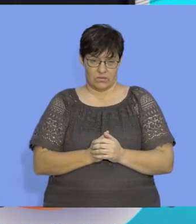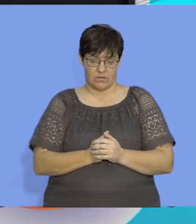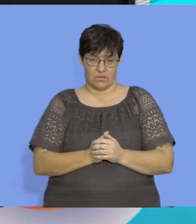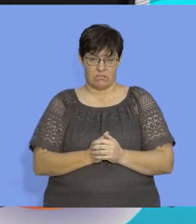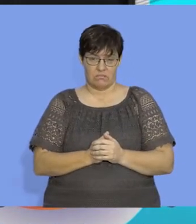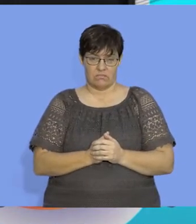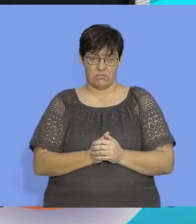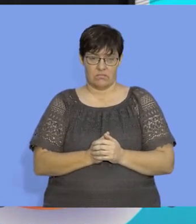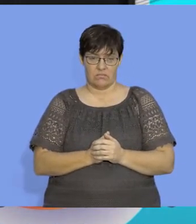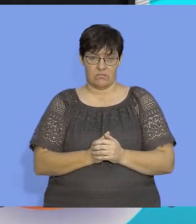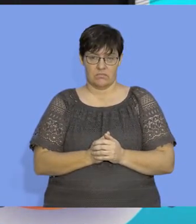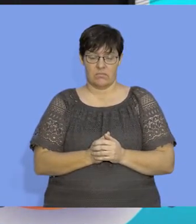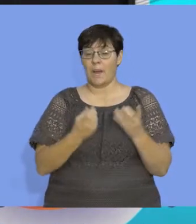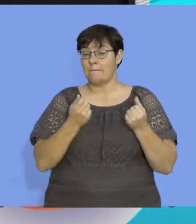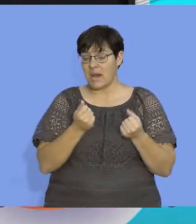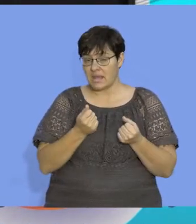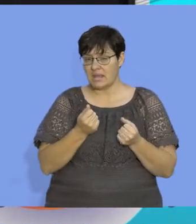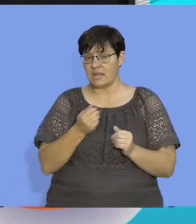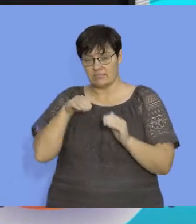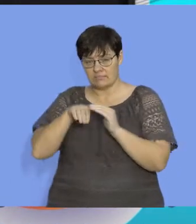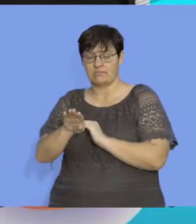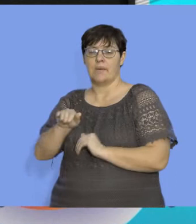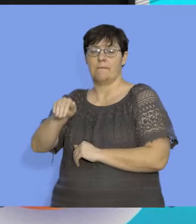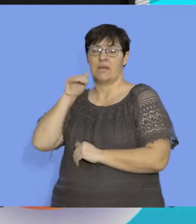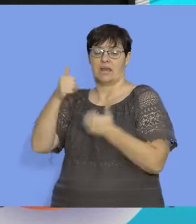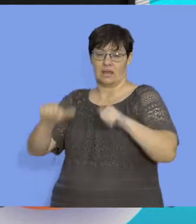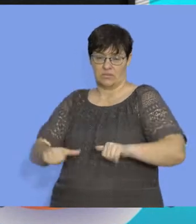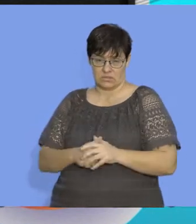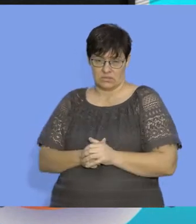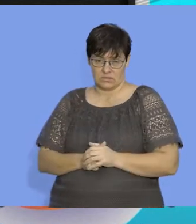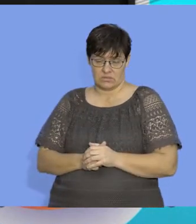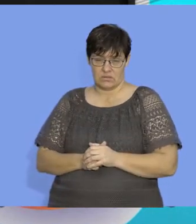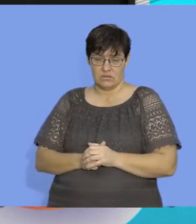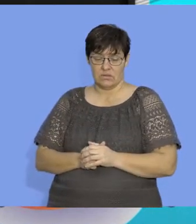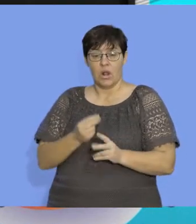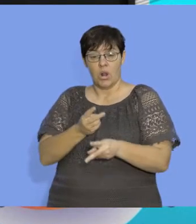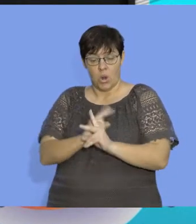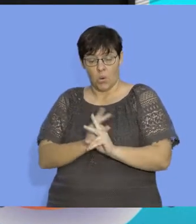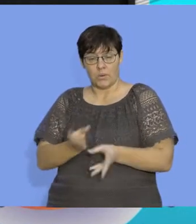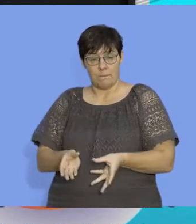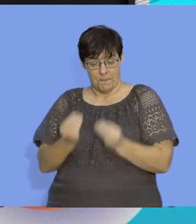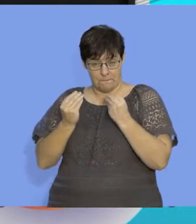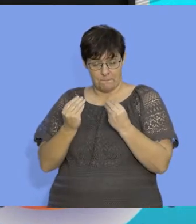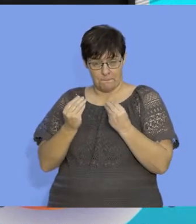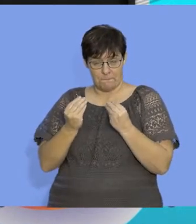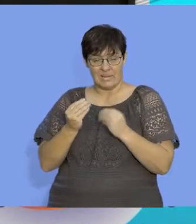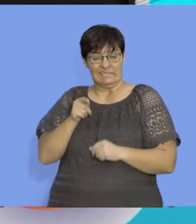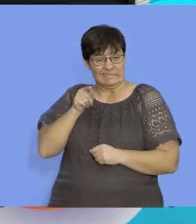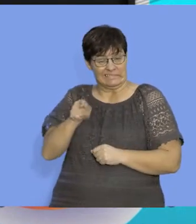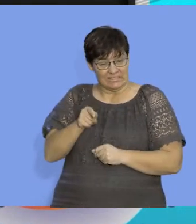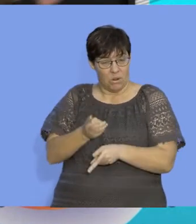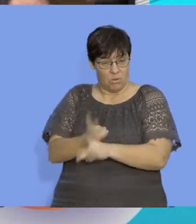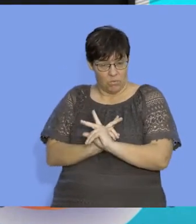is going into your bank account. So the loan that you are receiving, that loan component affects